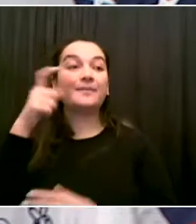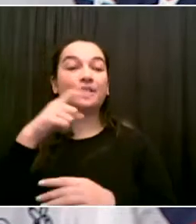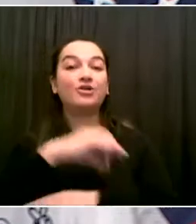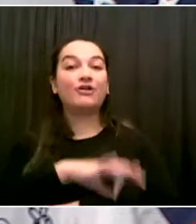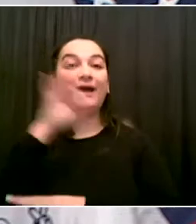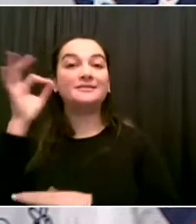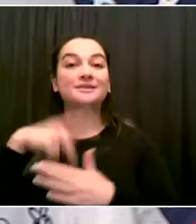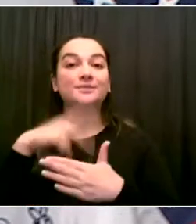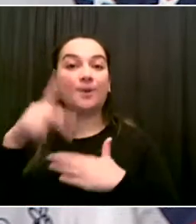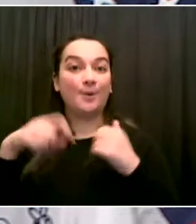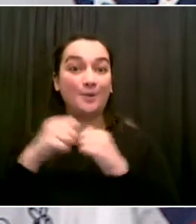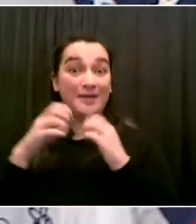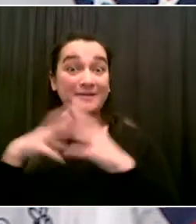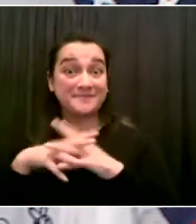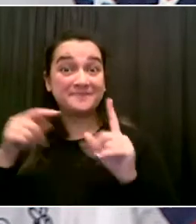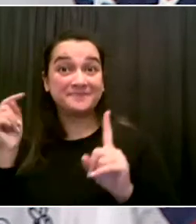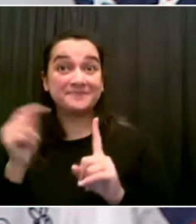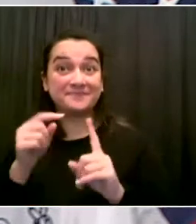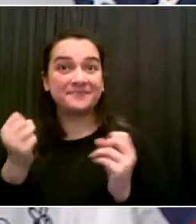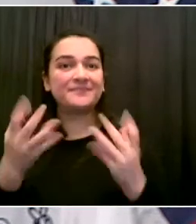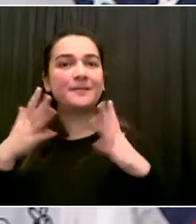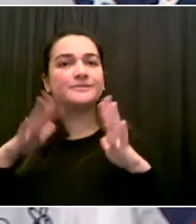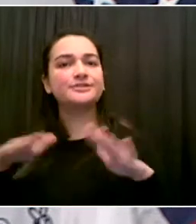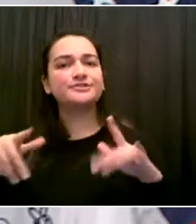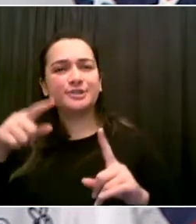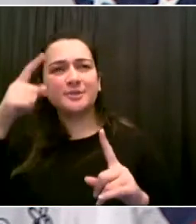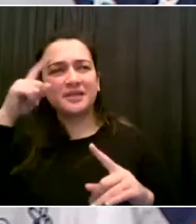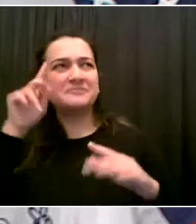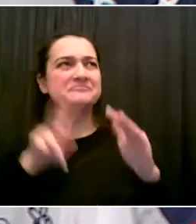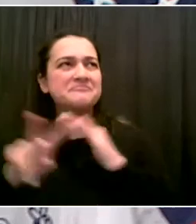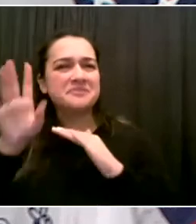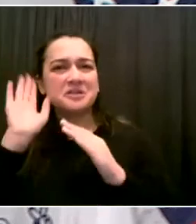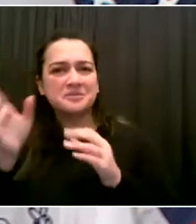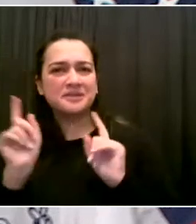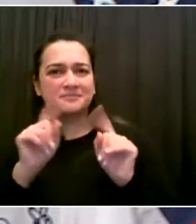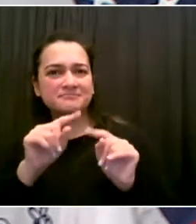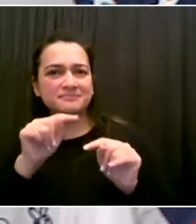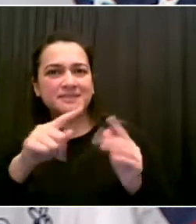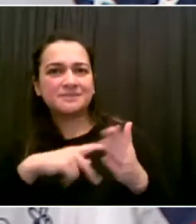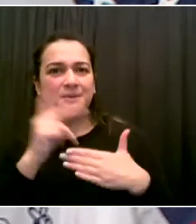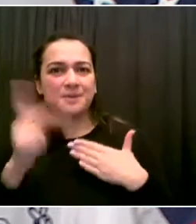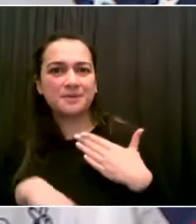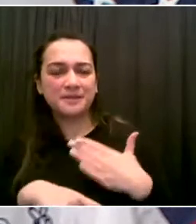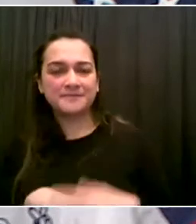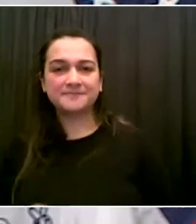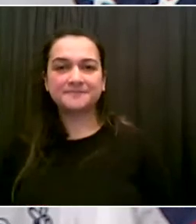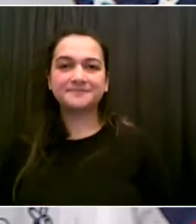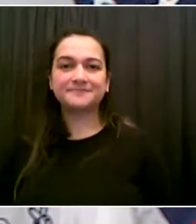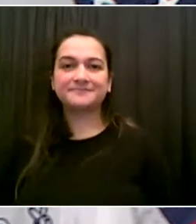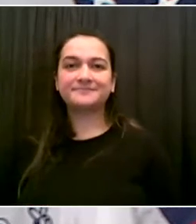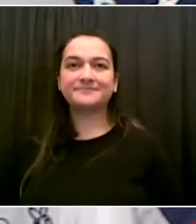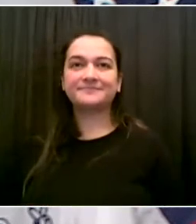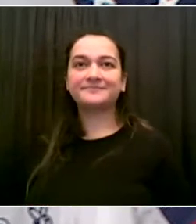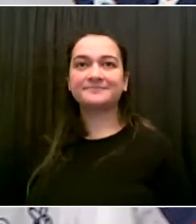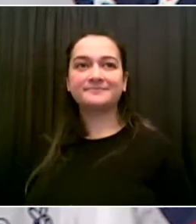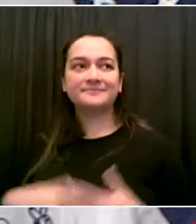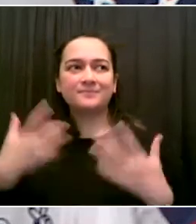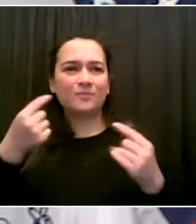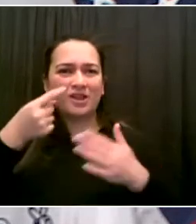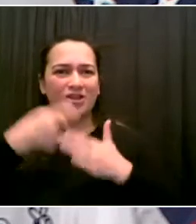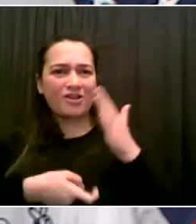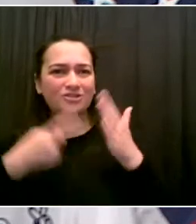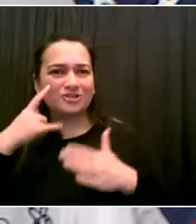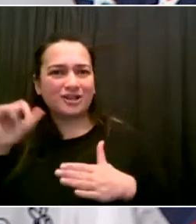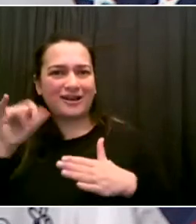Chancellor. I think there's initial estimates, obviously. We could see as many as 200,000 kids. I wouldn't be surprised if it's more, but that's the working